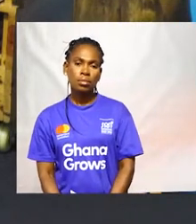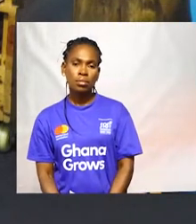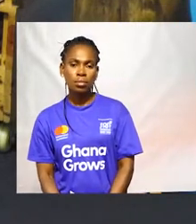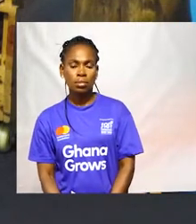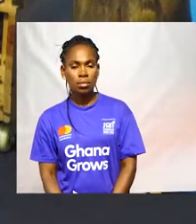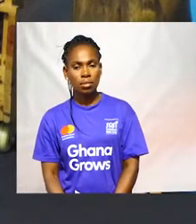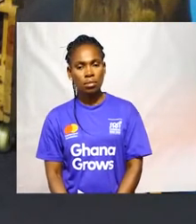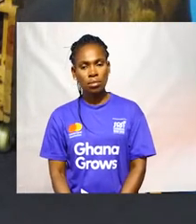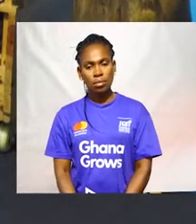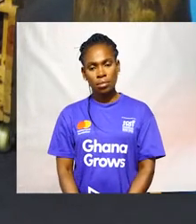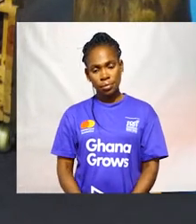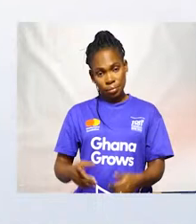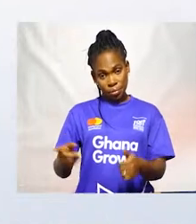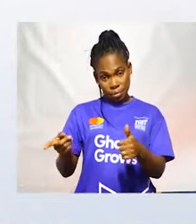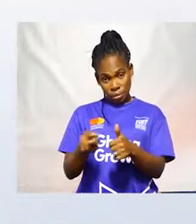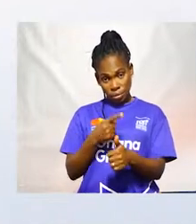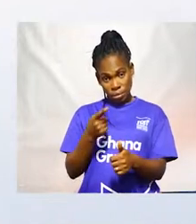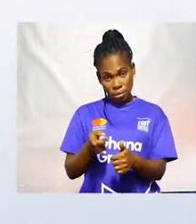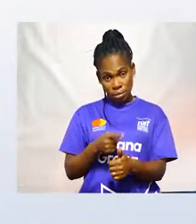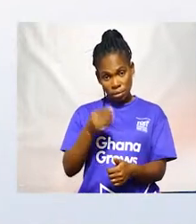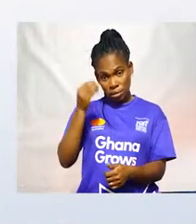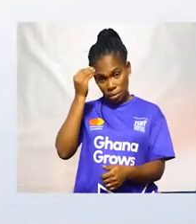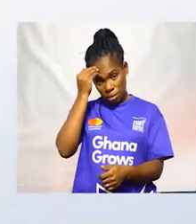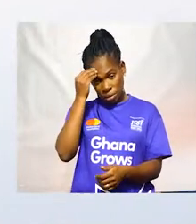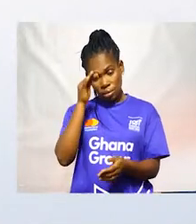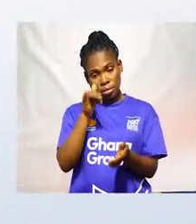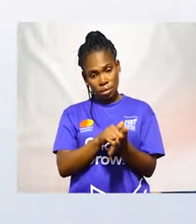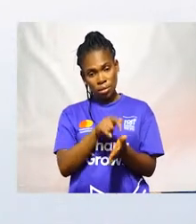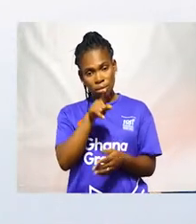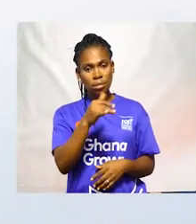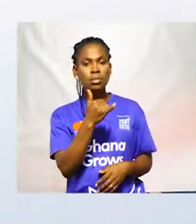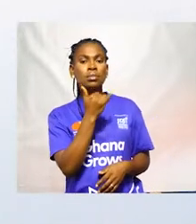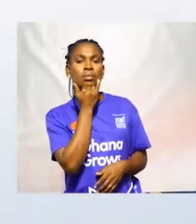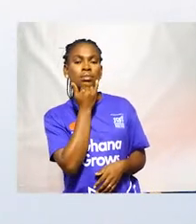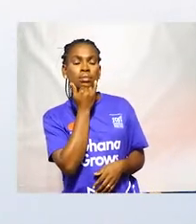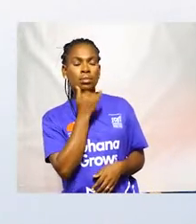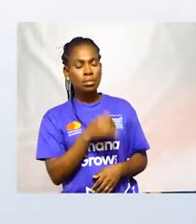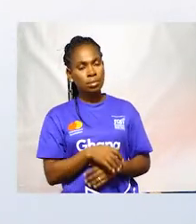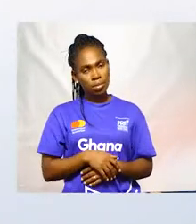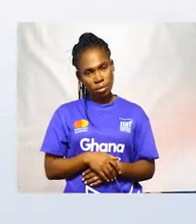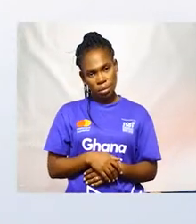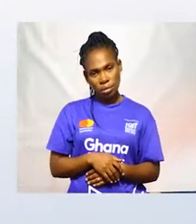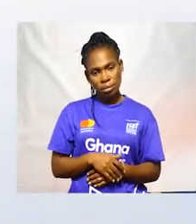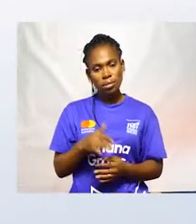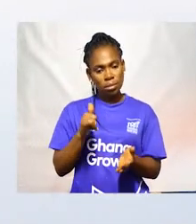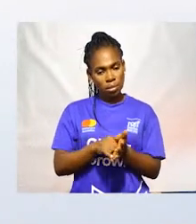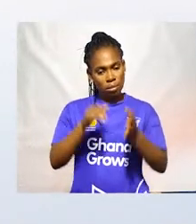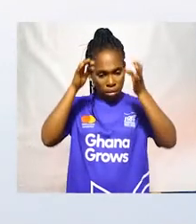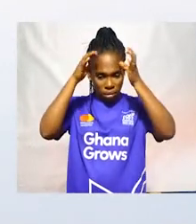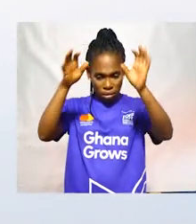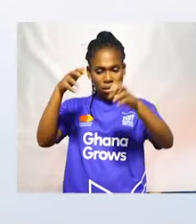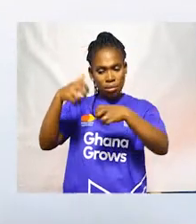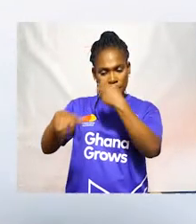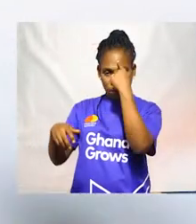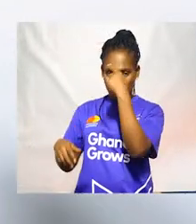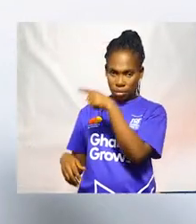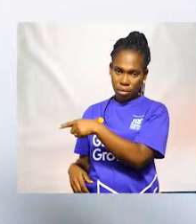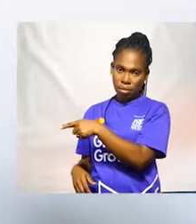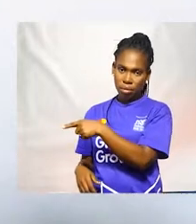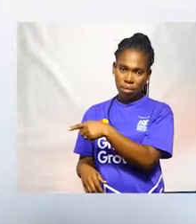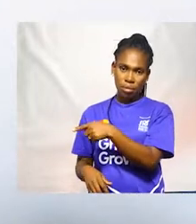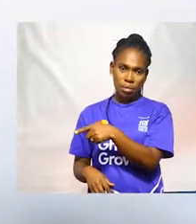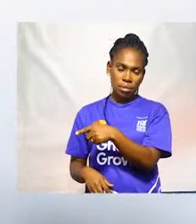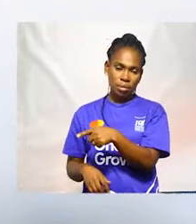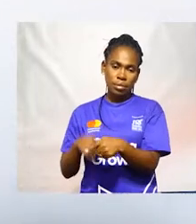of all, you need to acknowledge that you got it wrong. And this is the state I am in. You don't have to live a